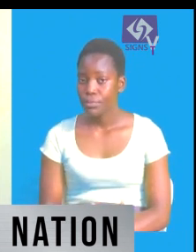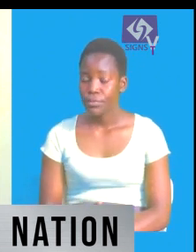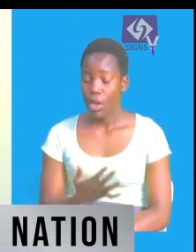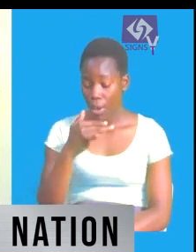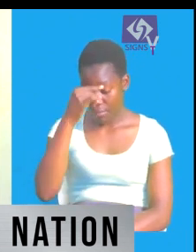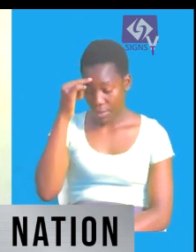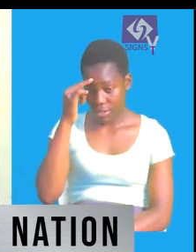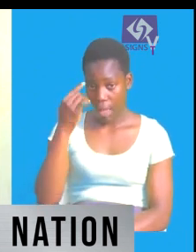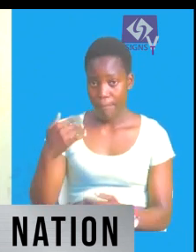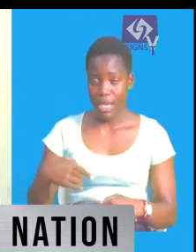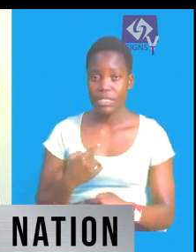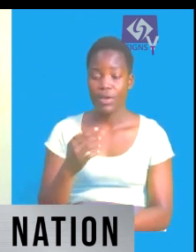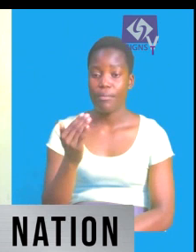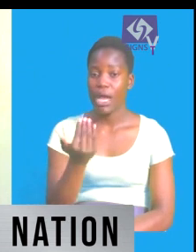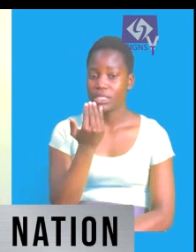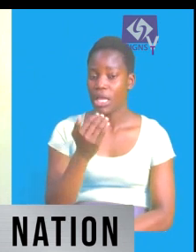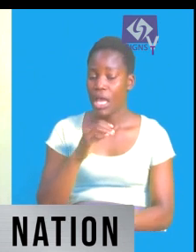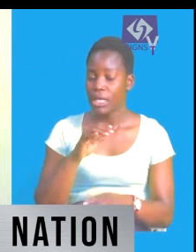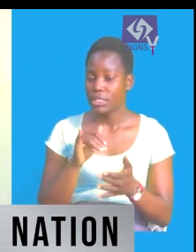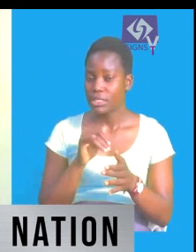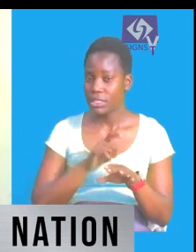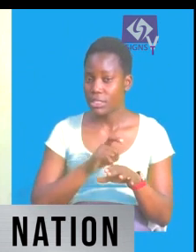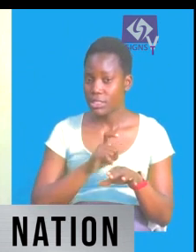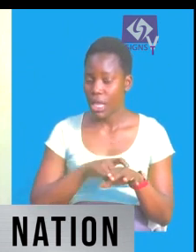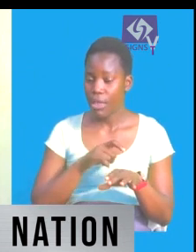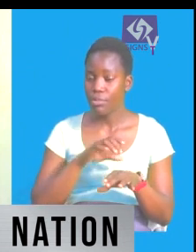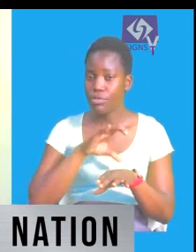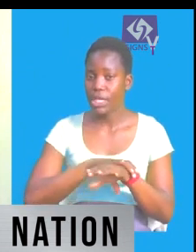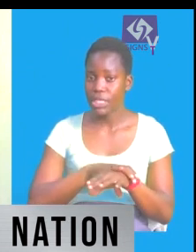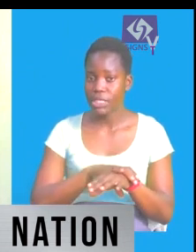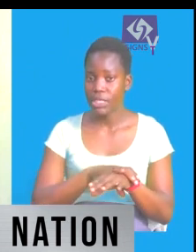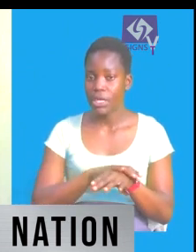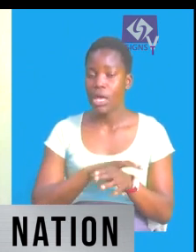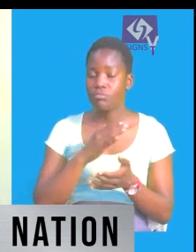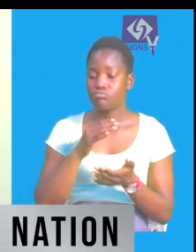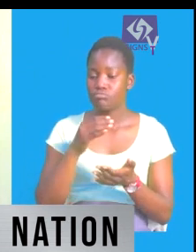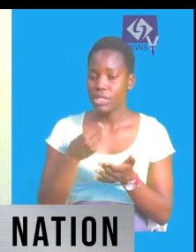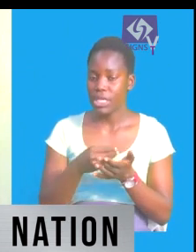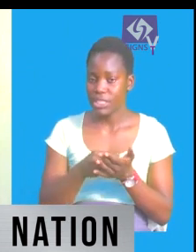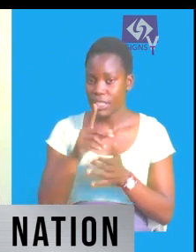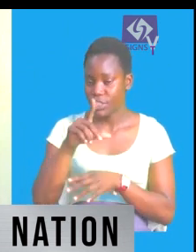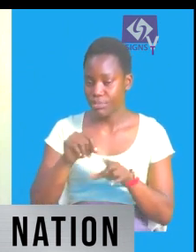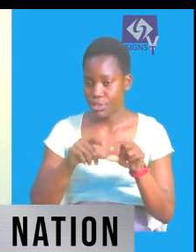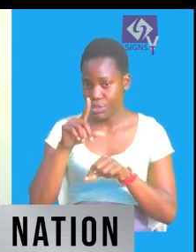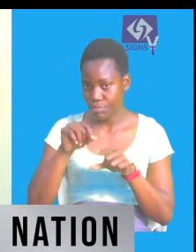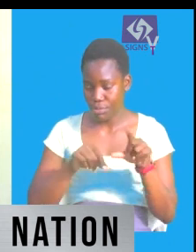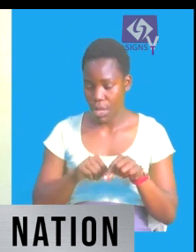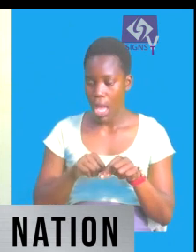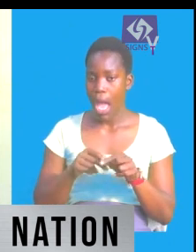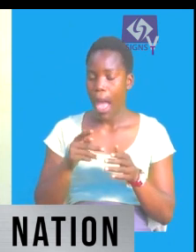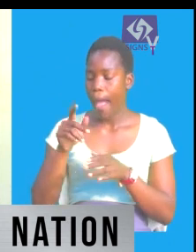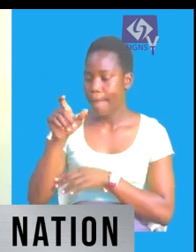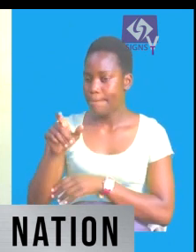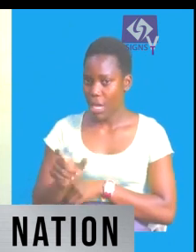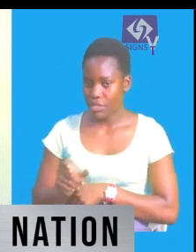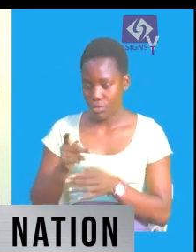Because I'm asking that because when you get something subsidized, someone is paying for the other, you know, like when you get a scholarship of